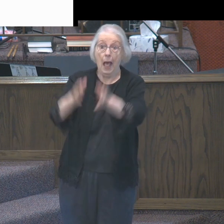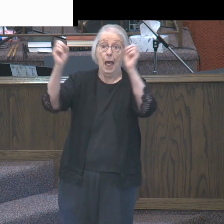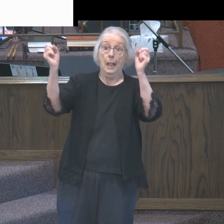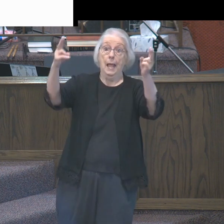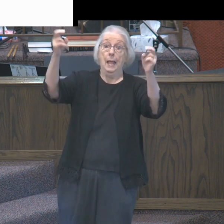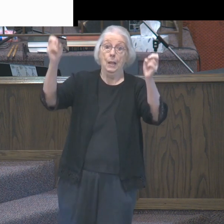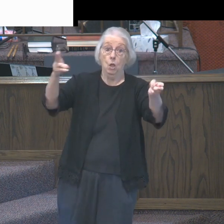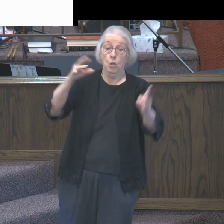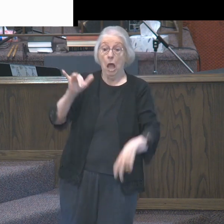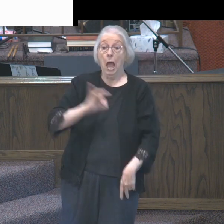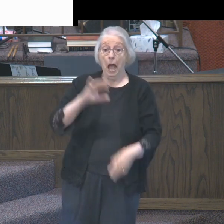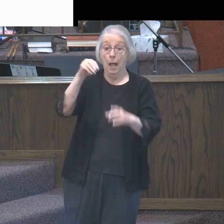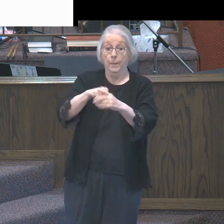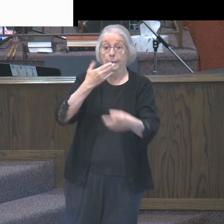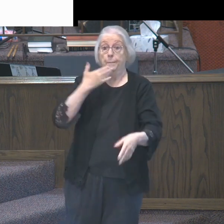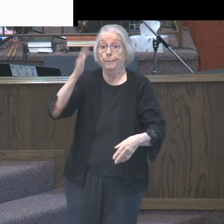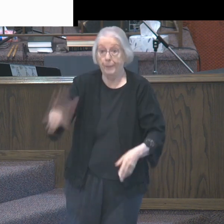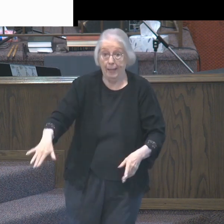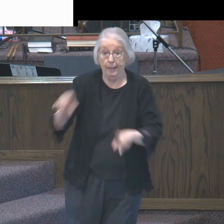Who glories in tribulations?